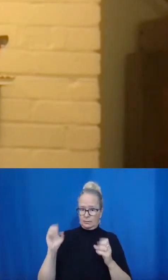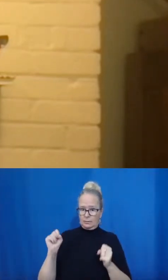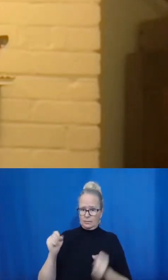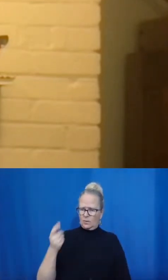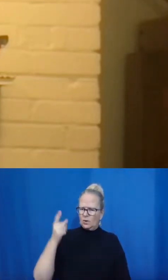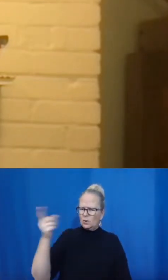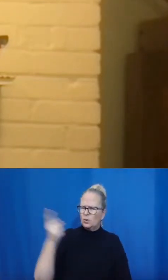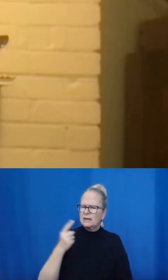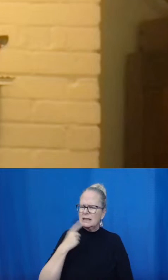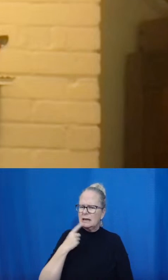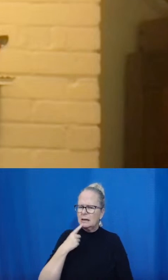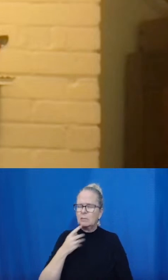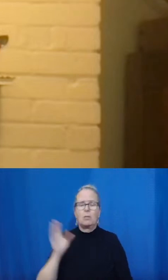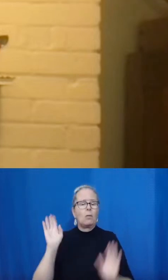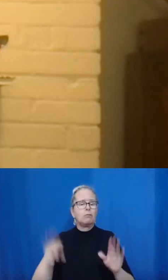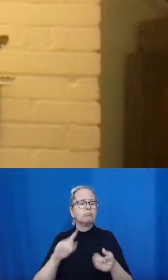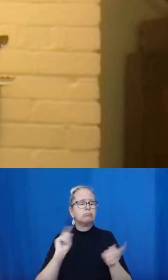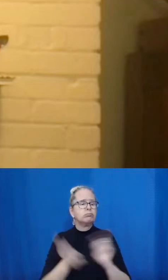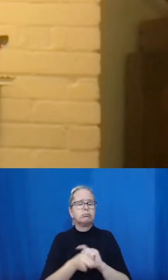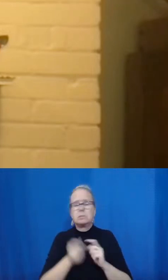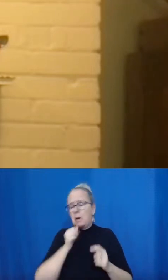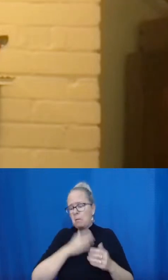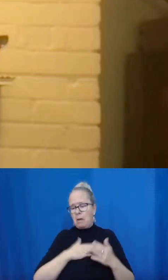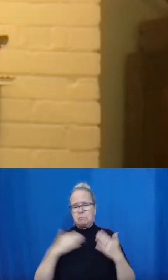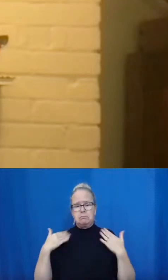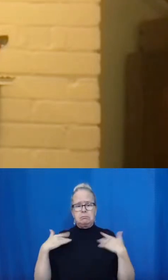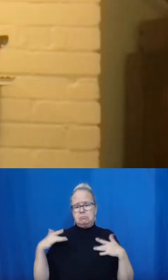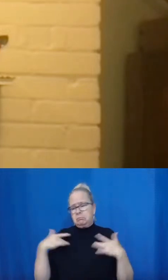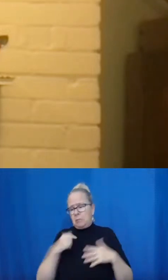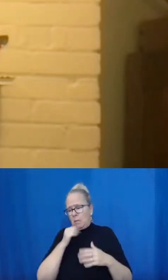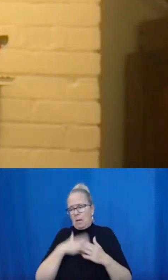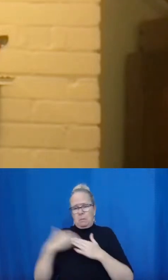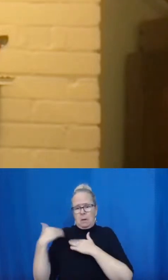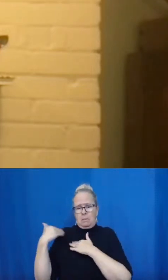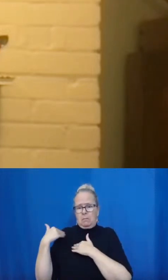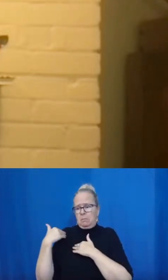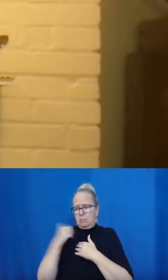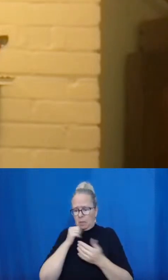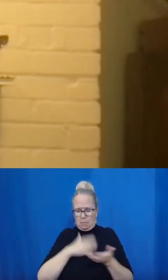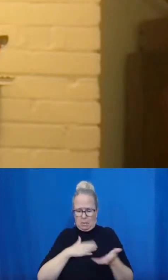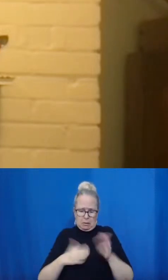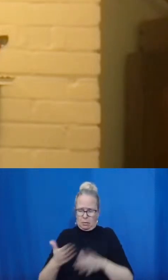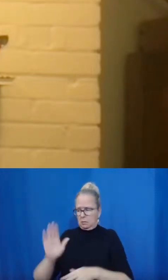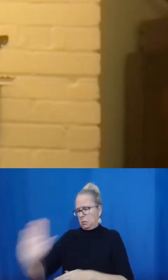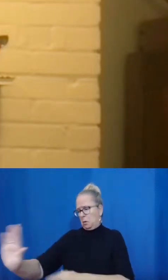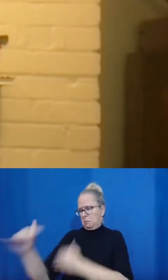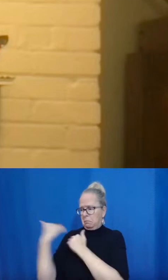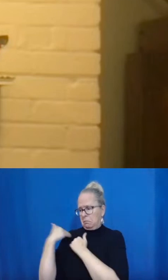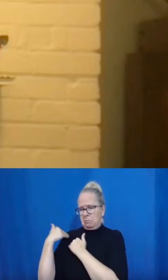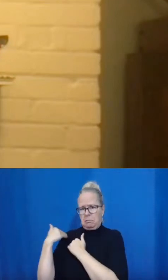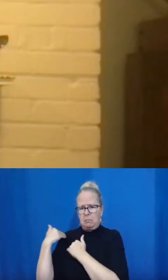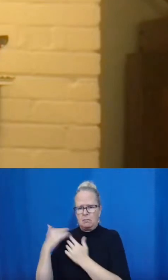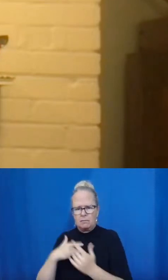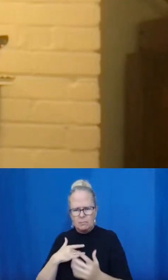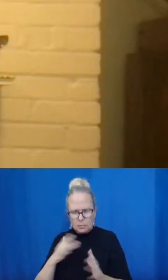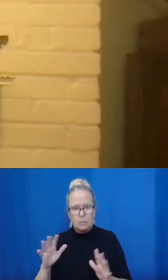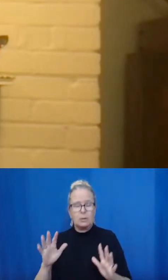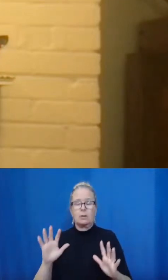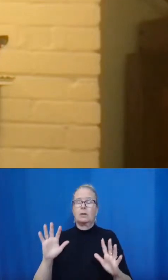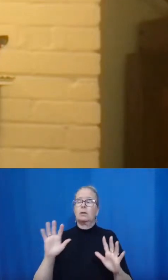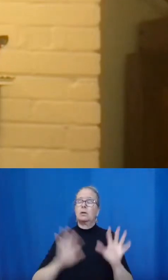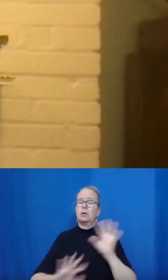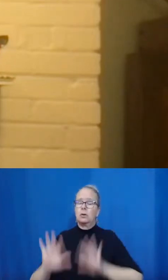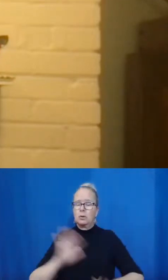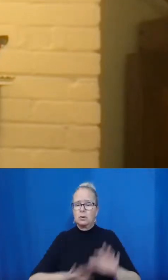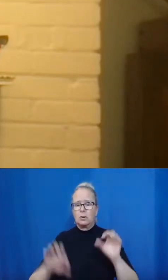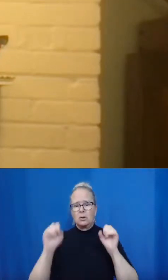pivot away from taking responsibility for these preventable deaths that lie on her shoulders. I continue to be astounded by